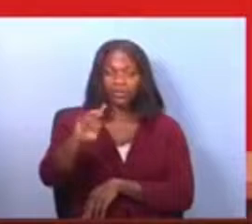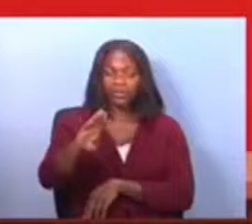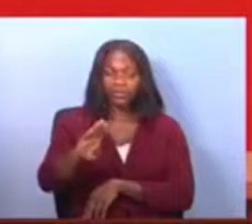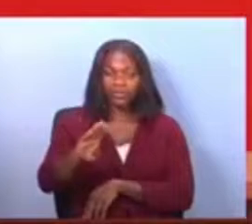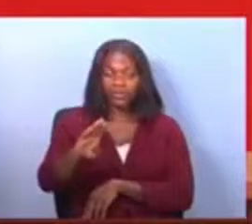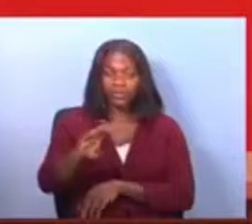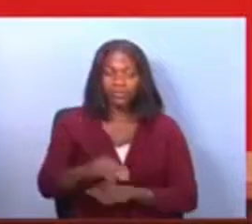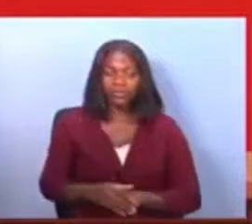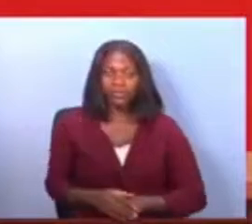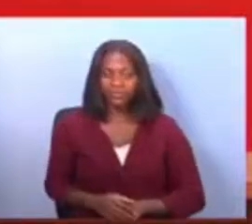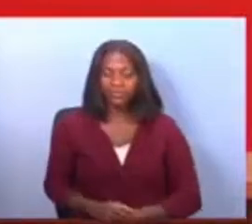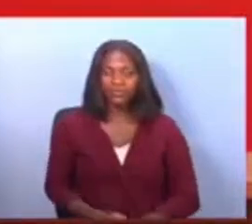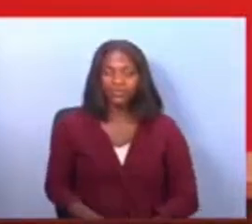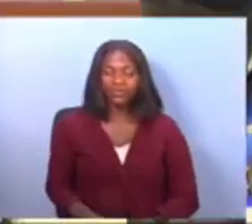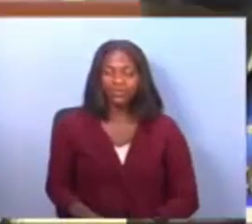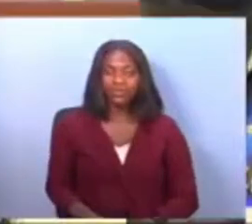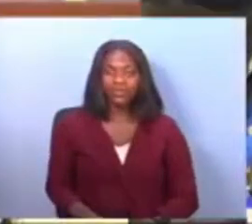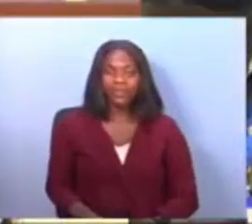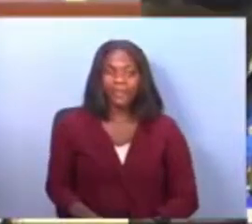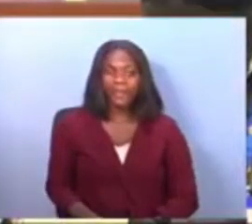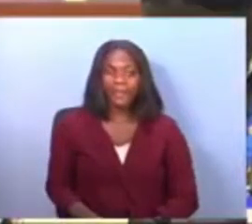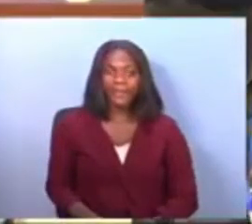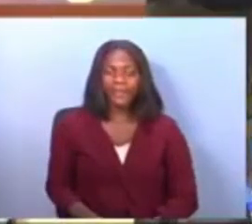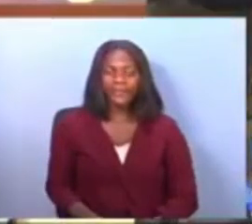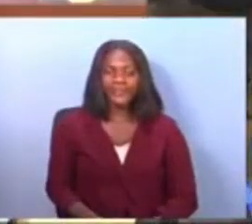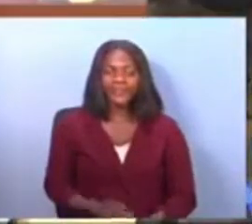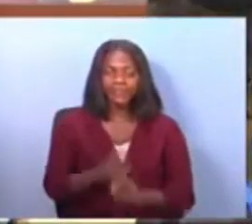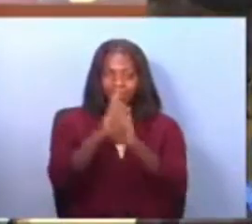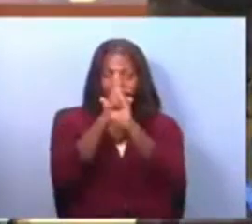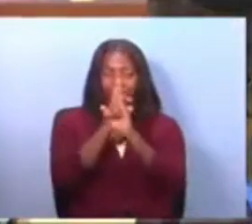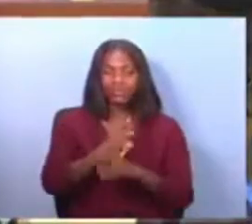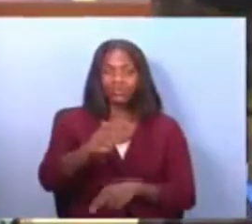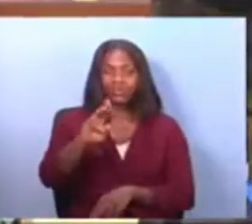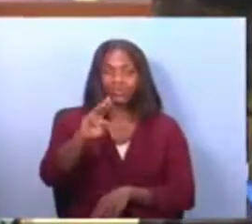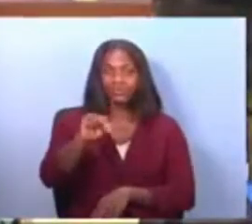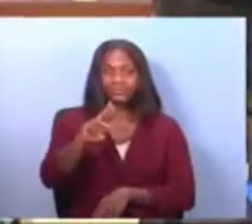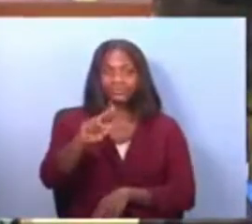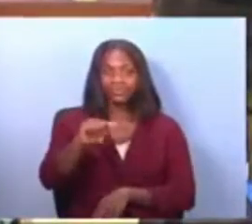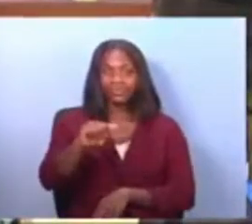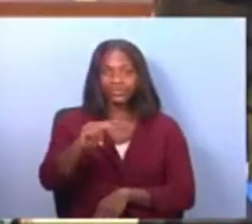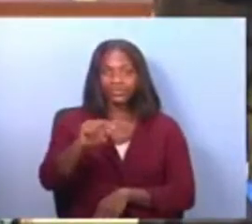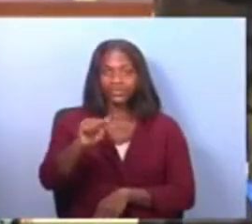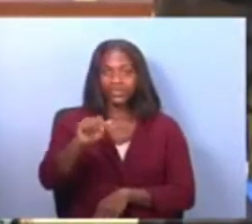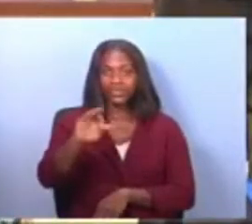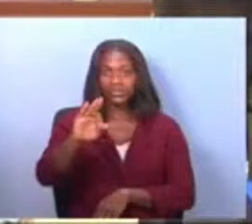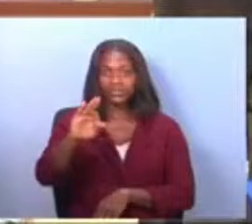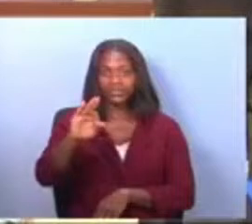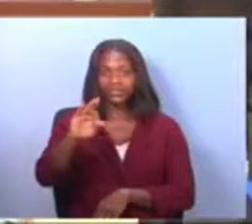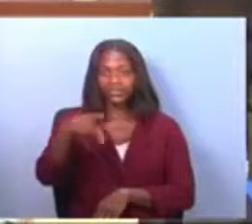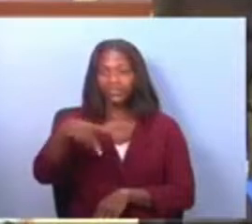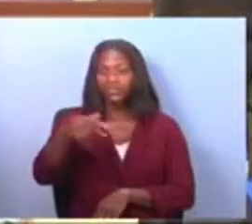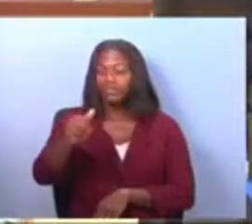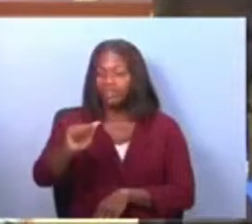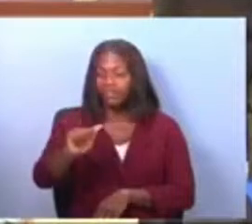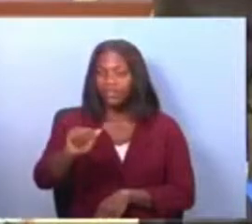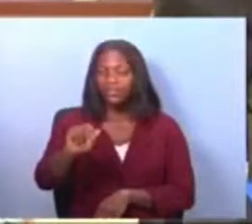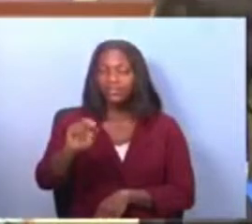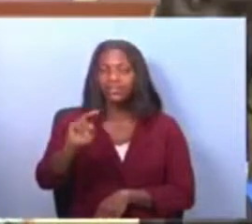7, Honorable Mustafa Yusuf. At the legislative side, we don't see